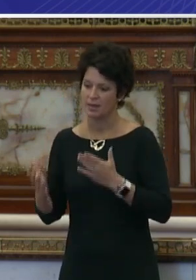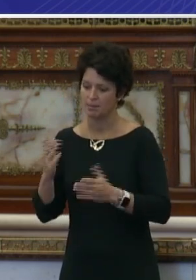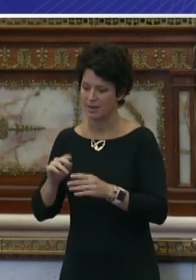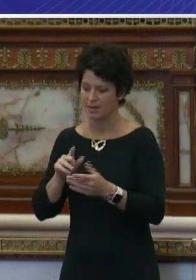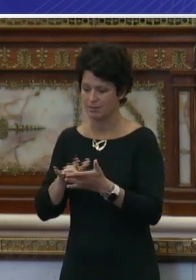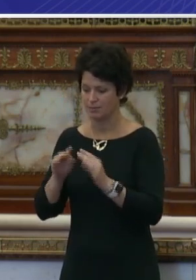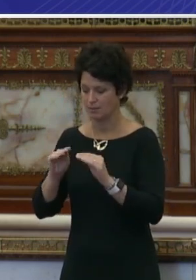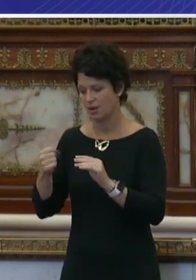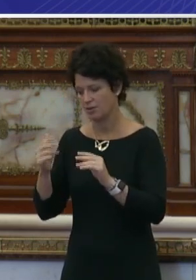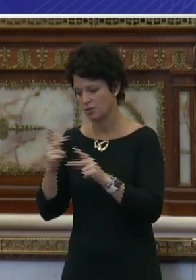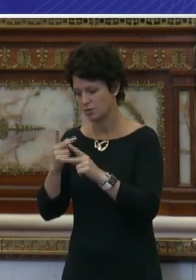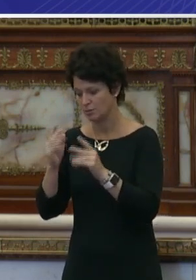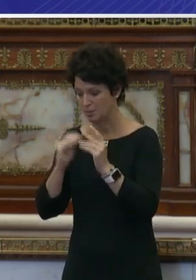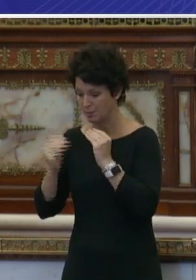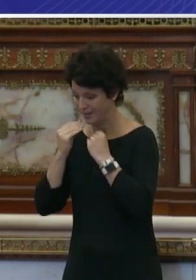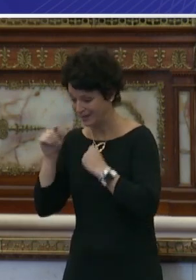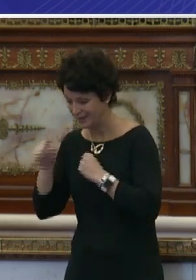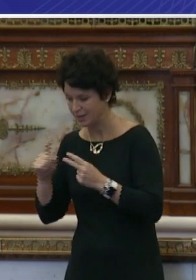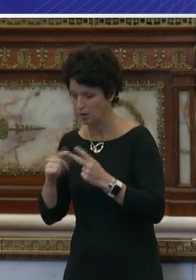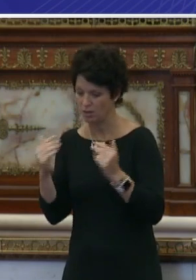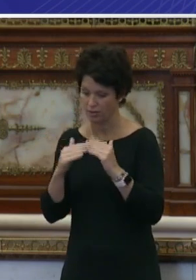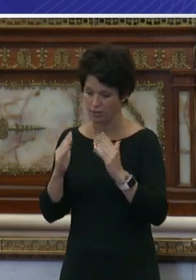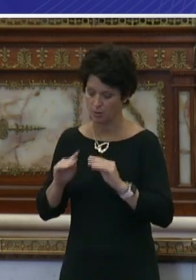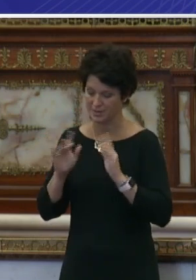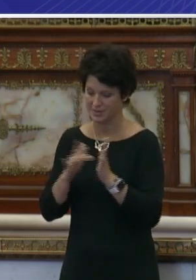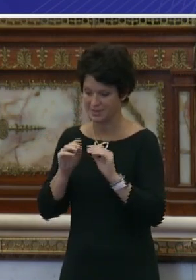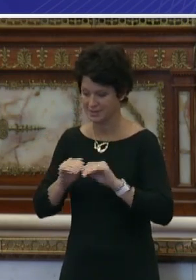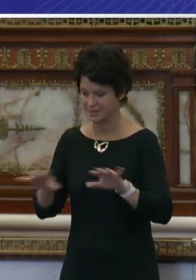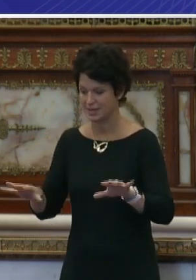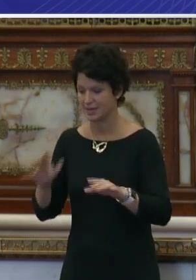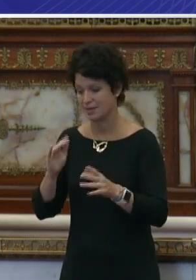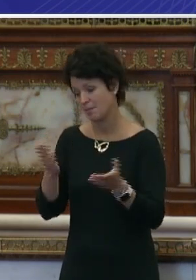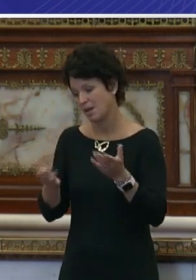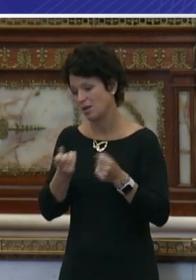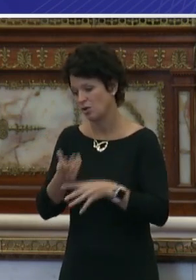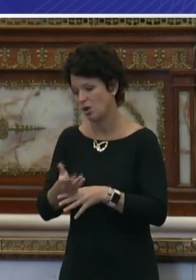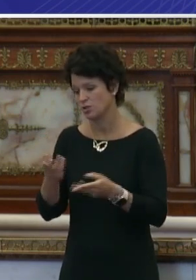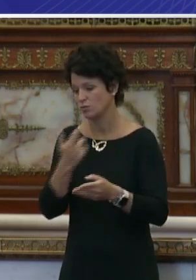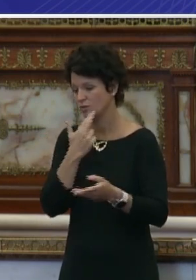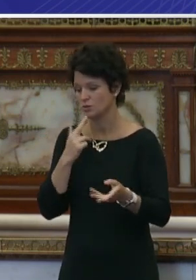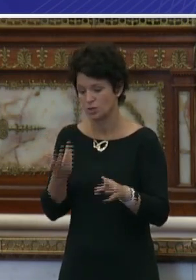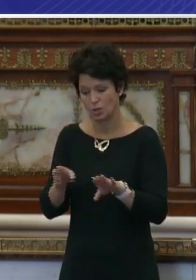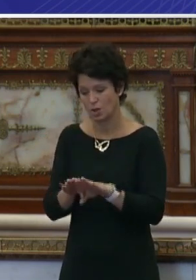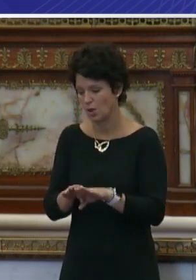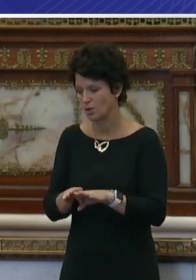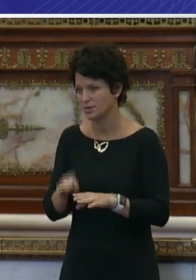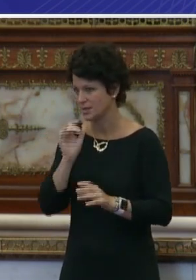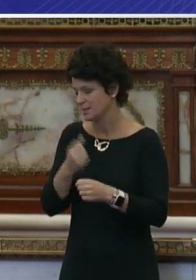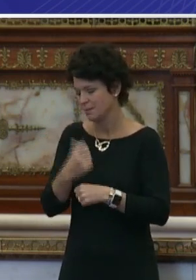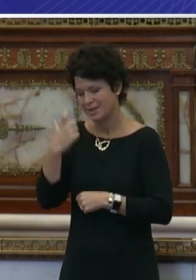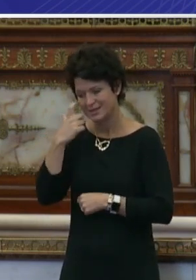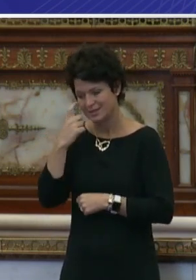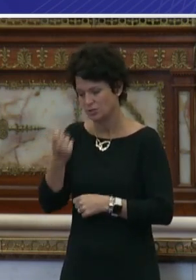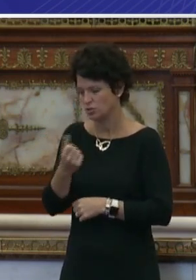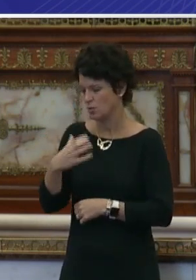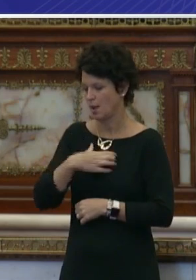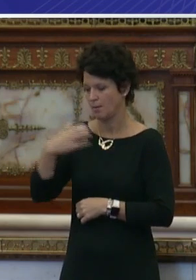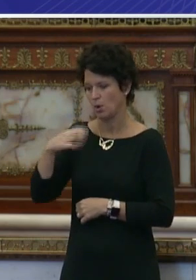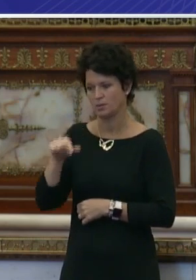infect co-workers and diners, which would result in closure of that establishment. So it doesn't even make economic sense to